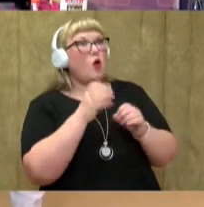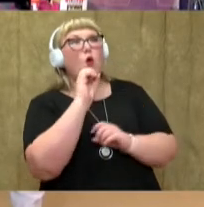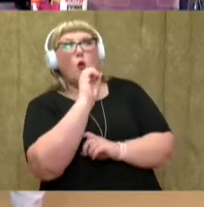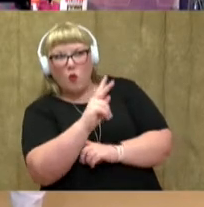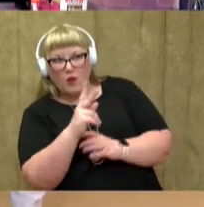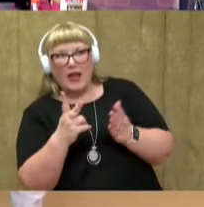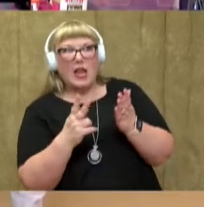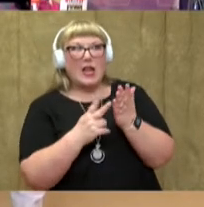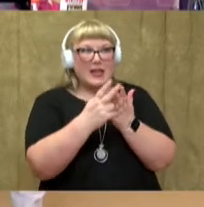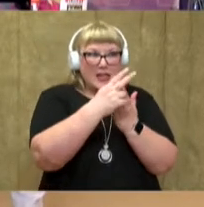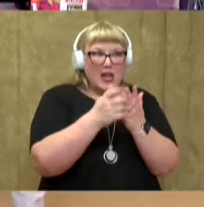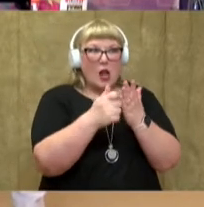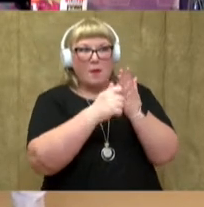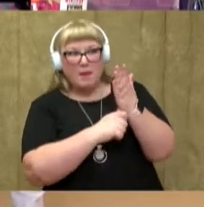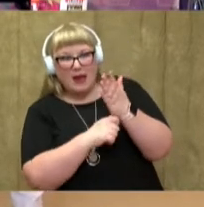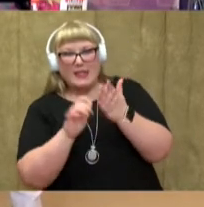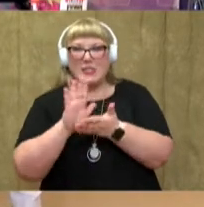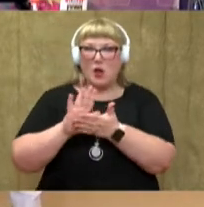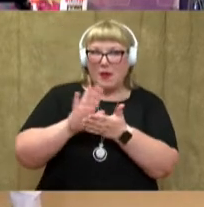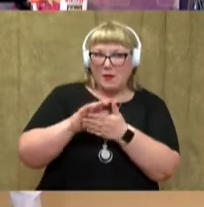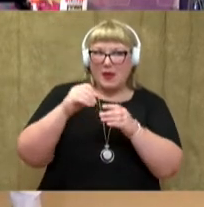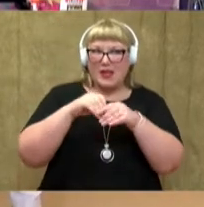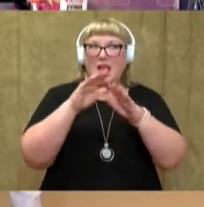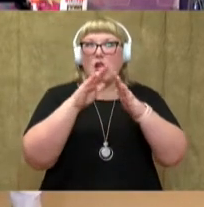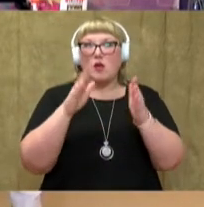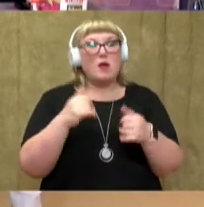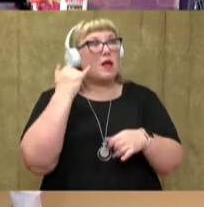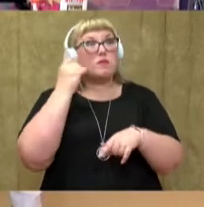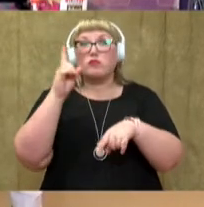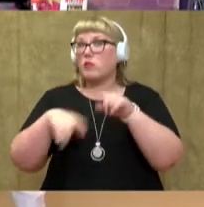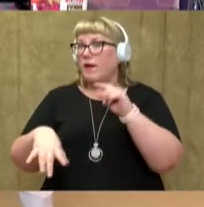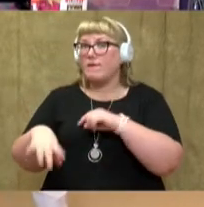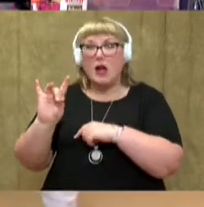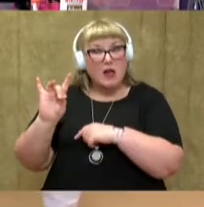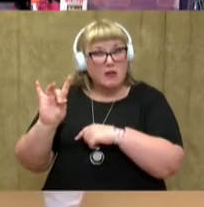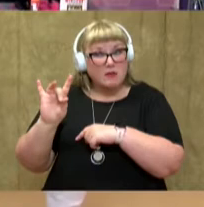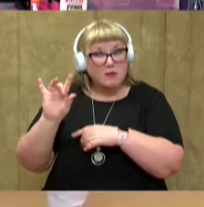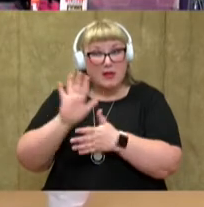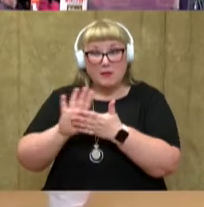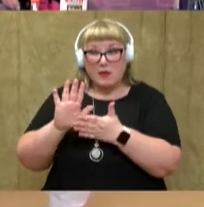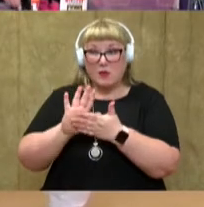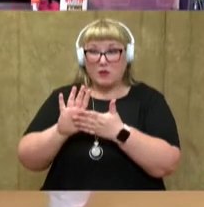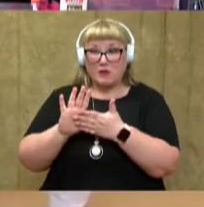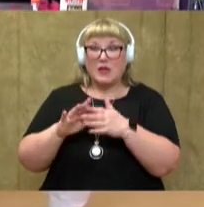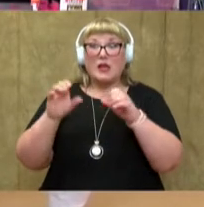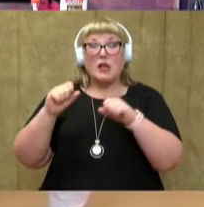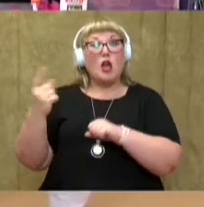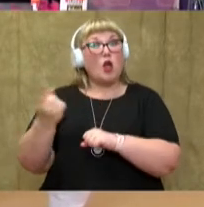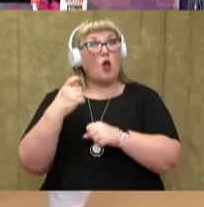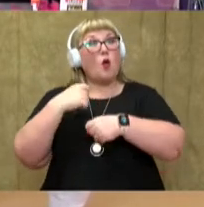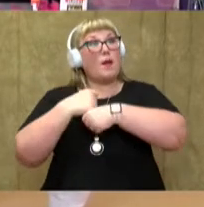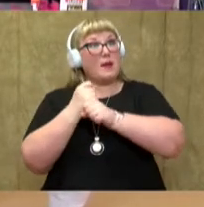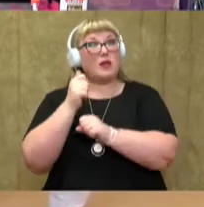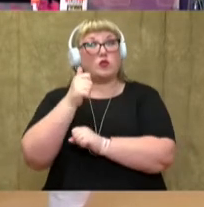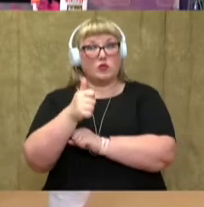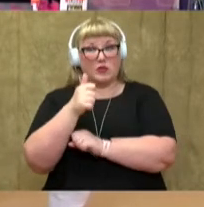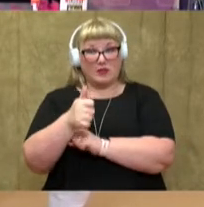and other paper in your house. If you cannot find any paper, you can always make your own